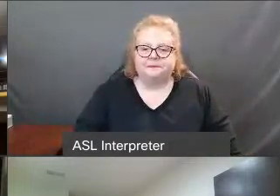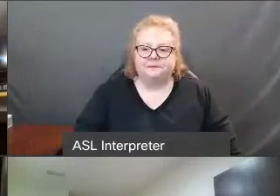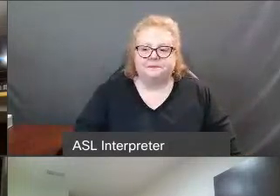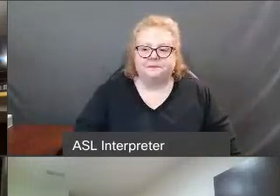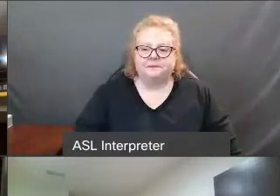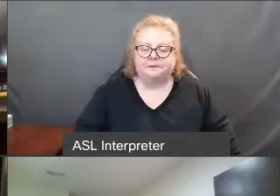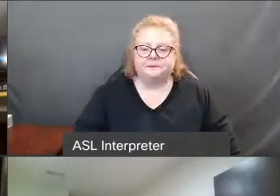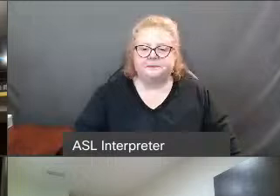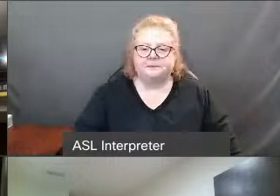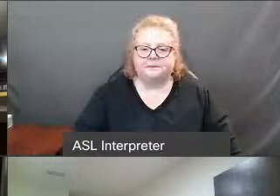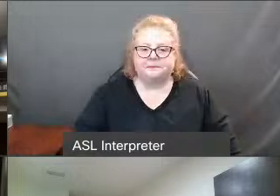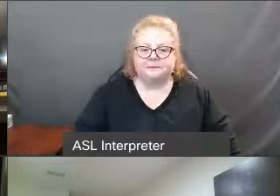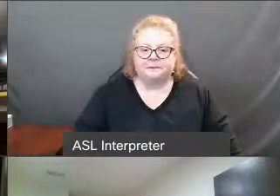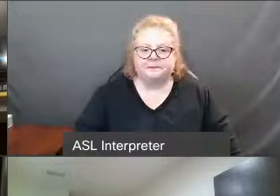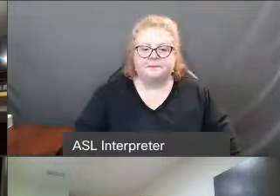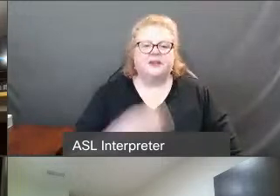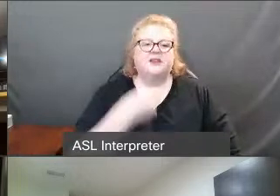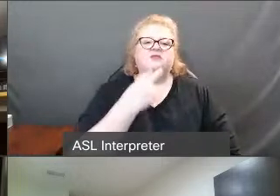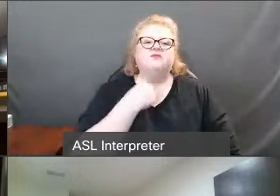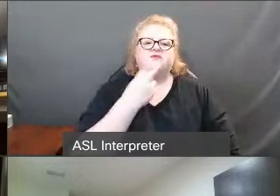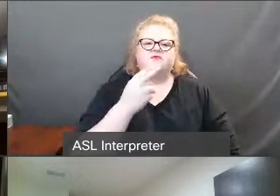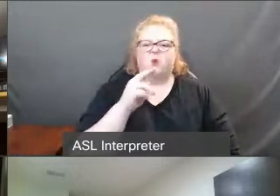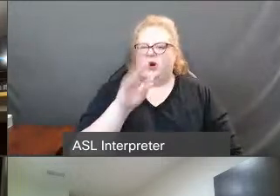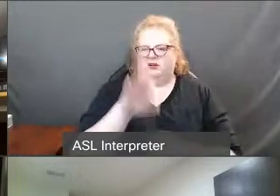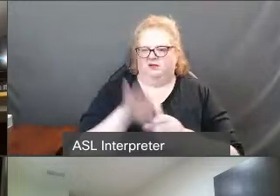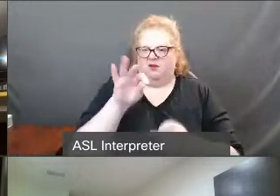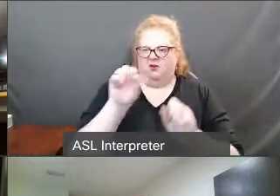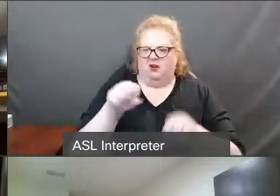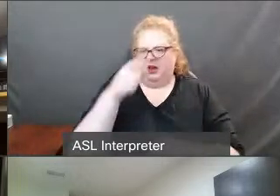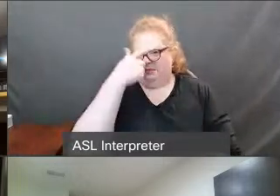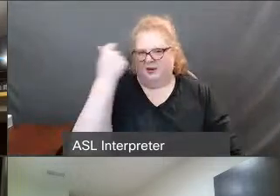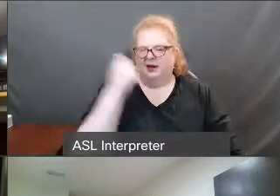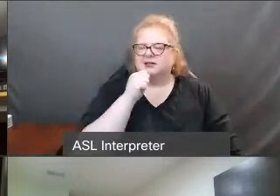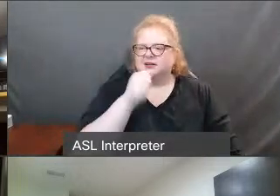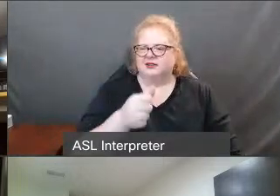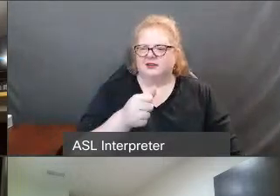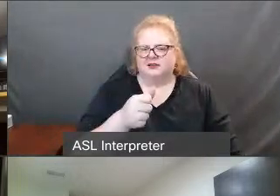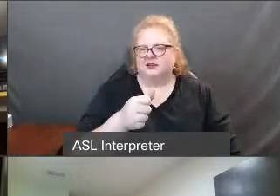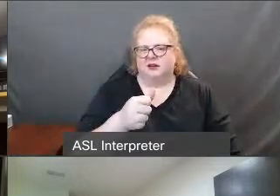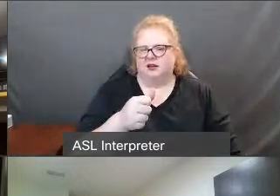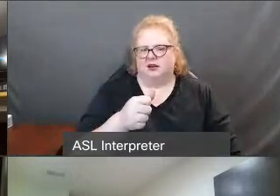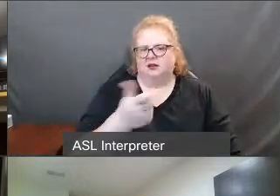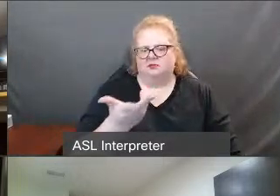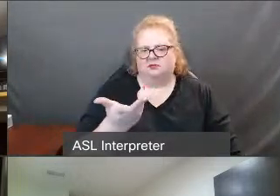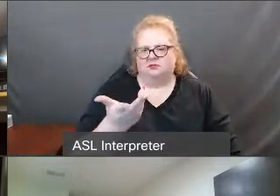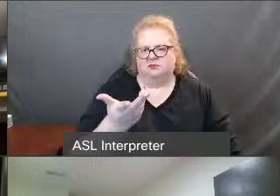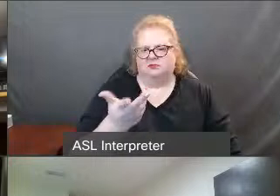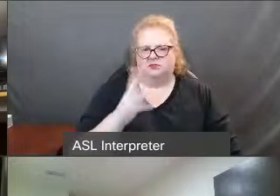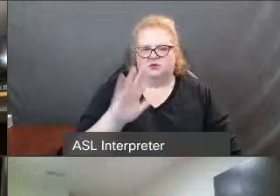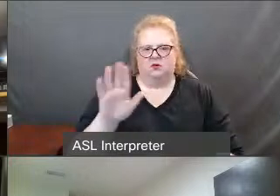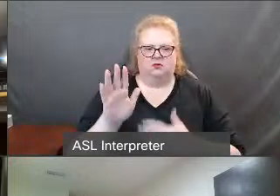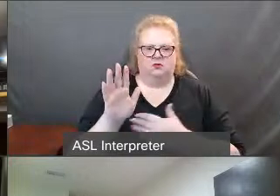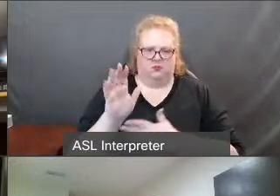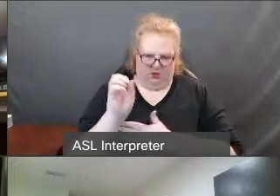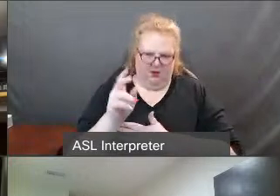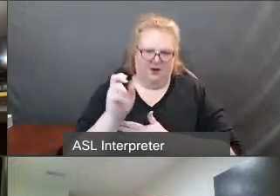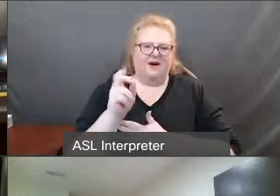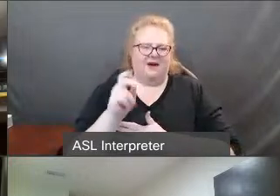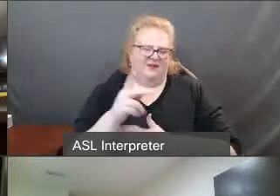I think we could go with just a voice vote on this one since it is not an. Yeah, this is informal. Yeah. All